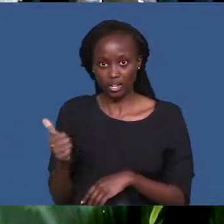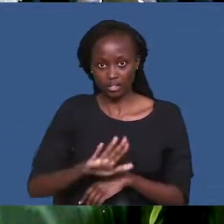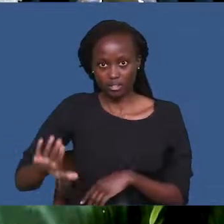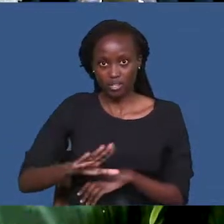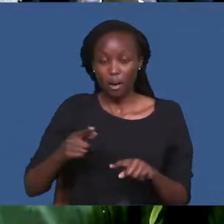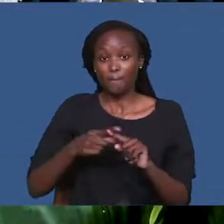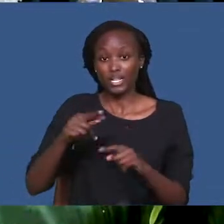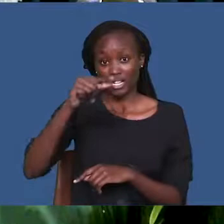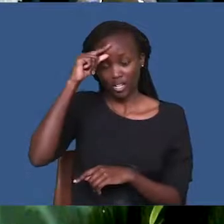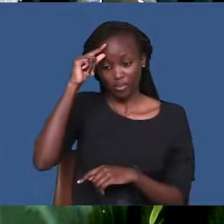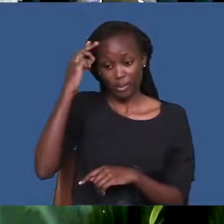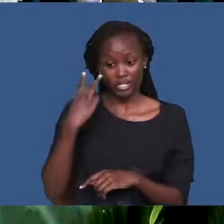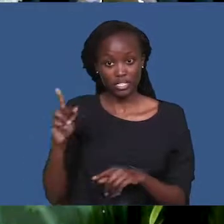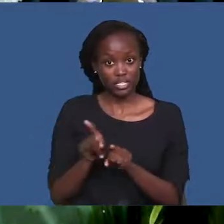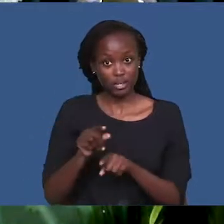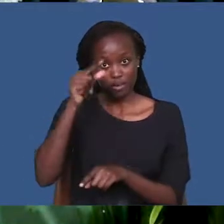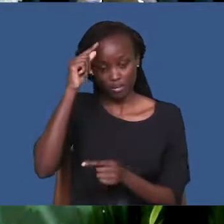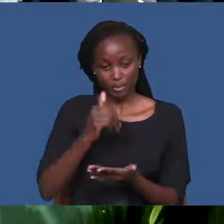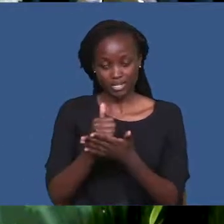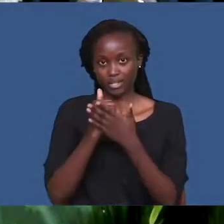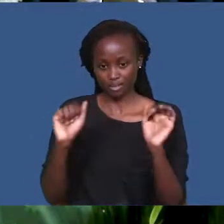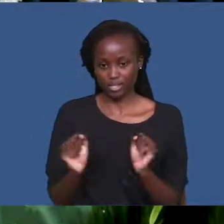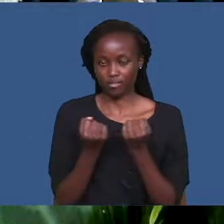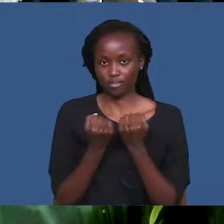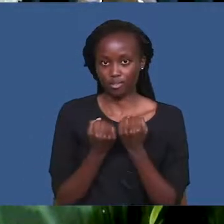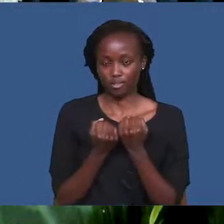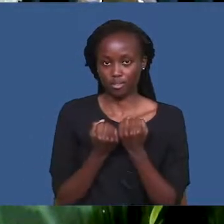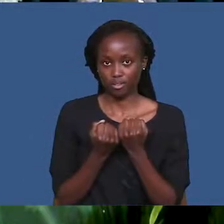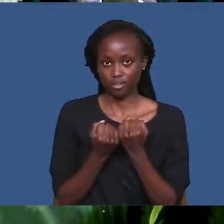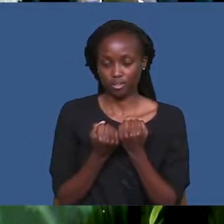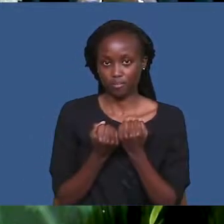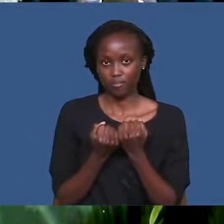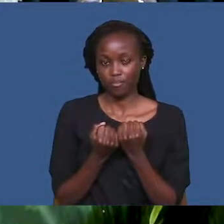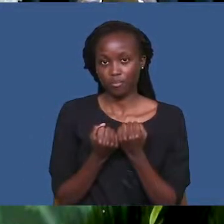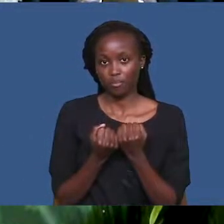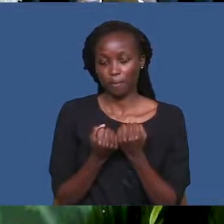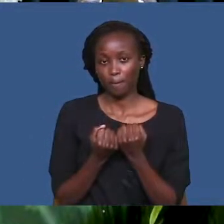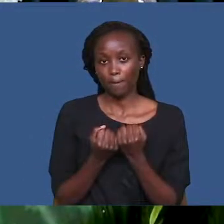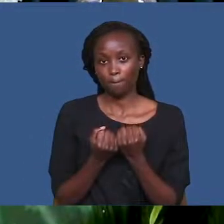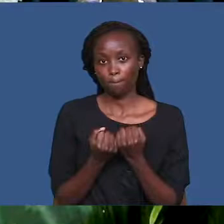them, and they have been rescued. Most of them have been rescued. And the opening portion of